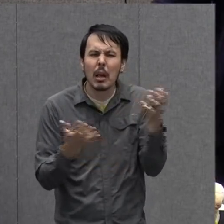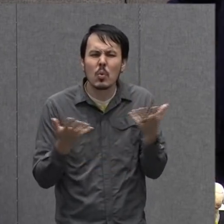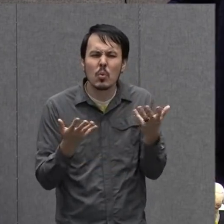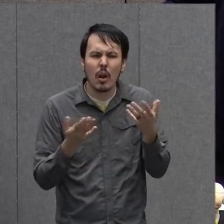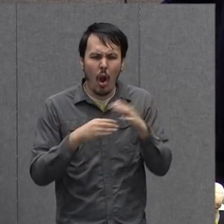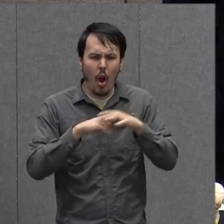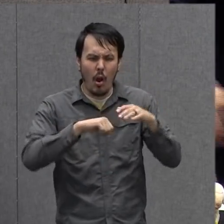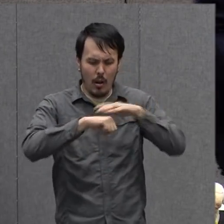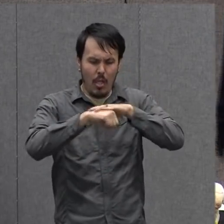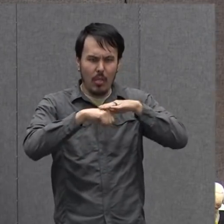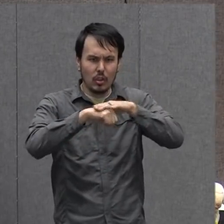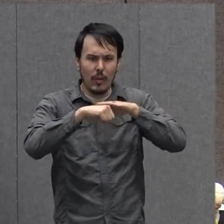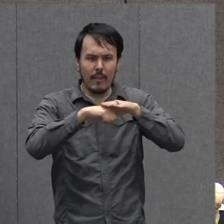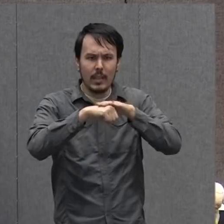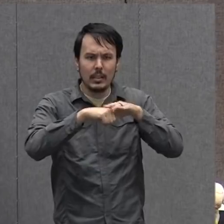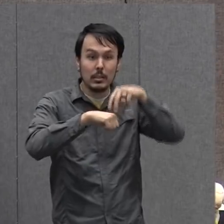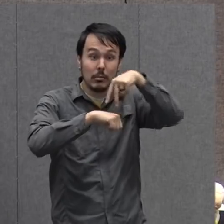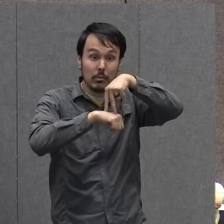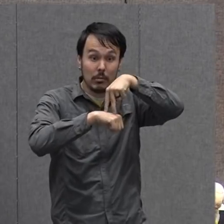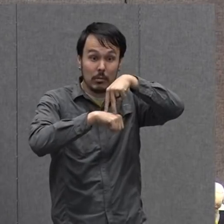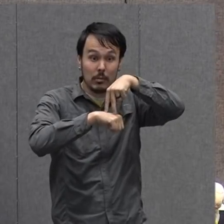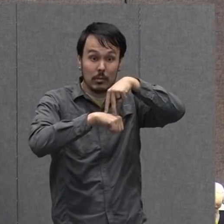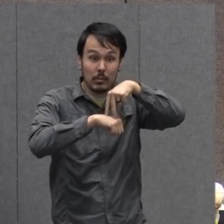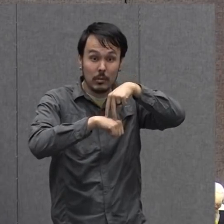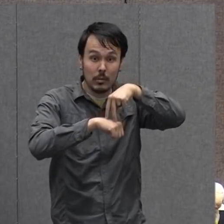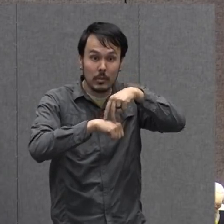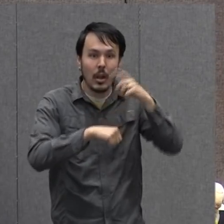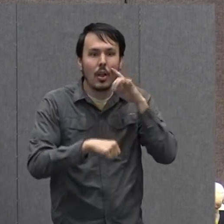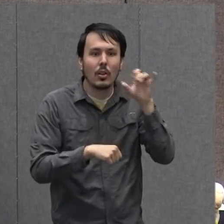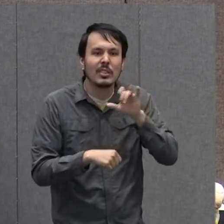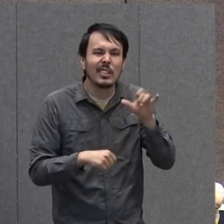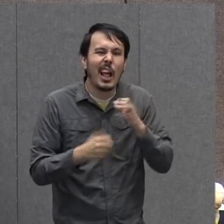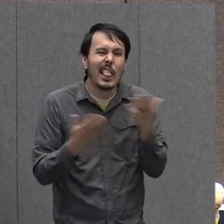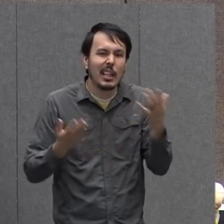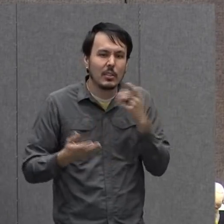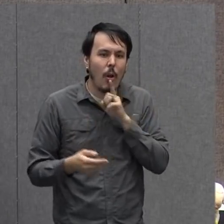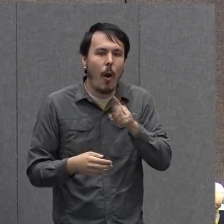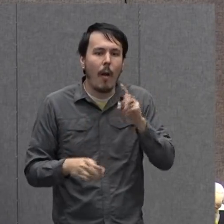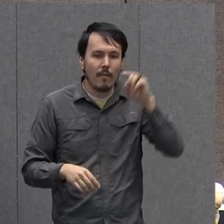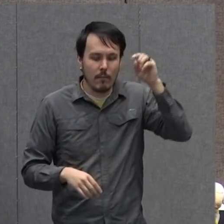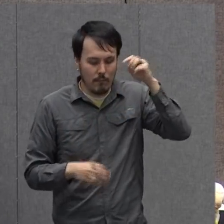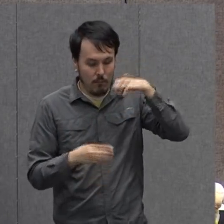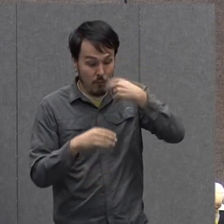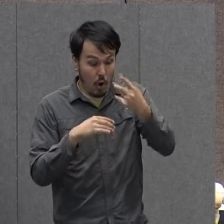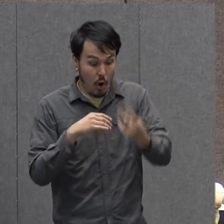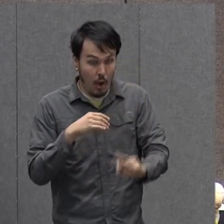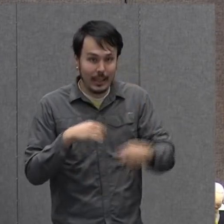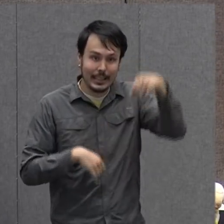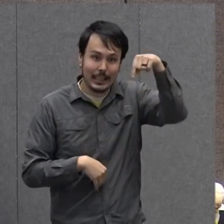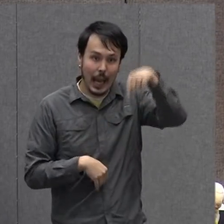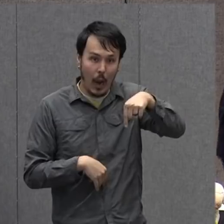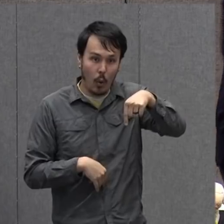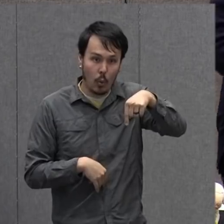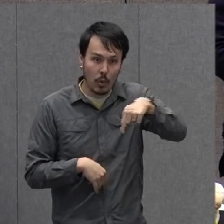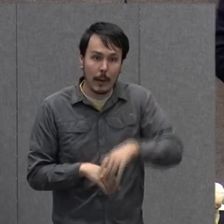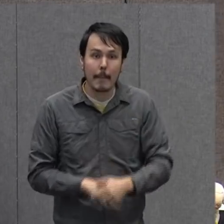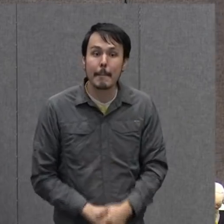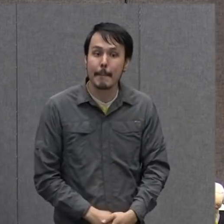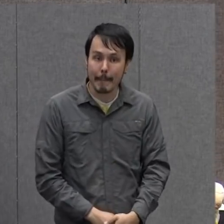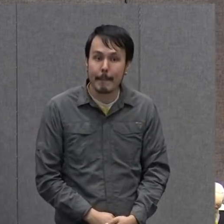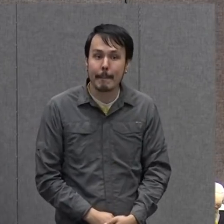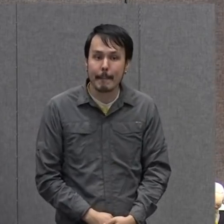magnet, more magnet, then that means that my paper clip would be attracted or pulled closer to